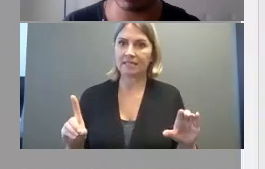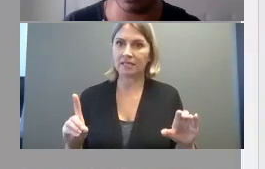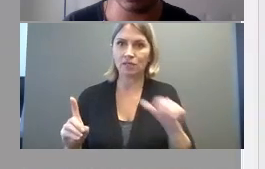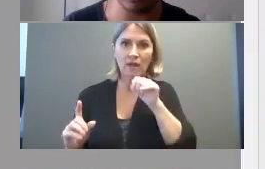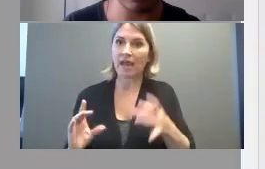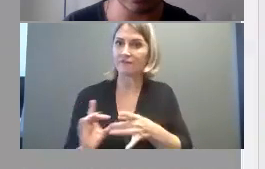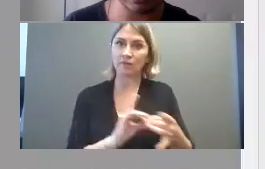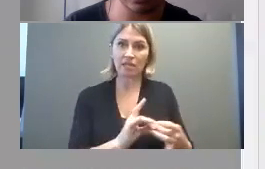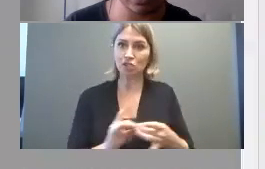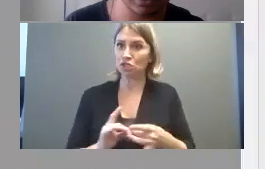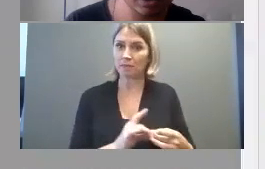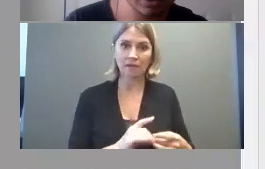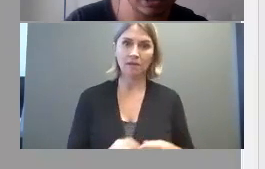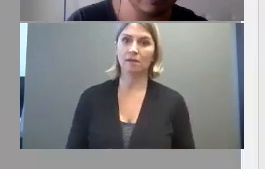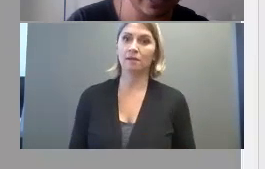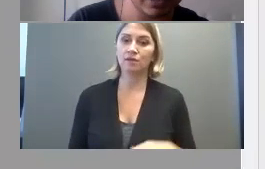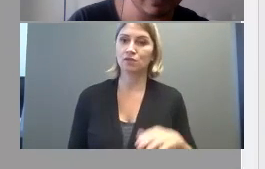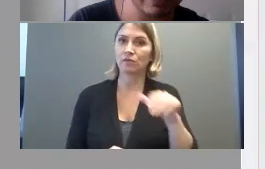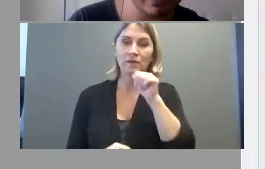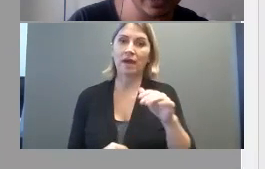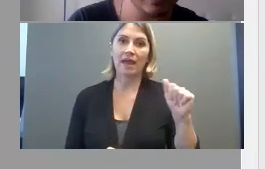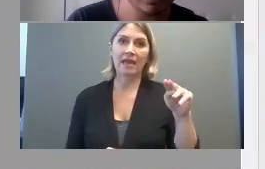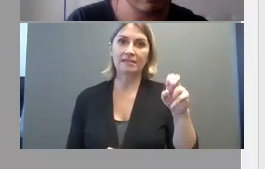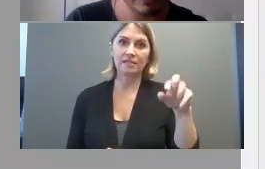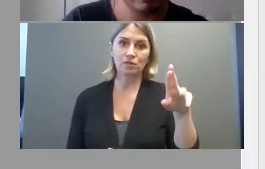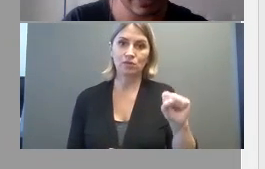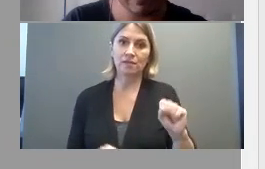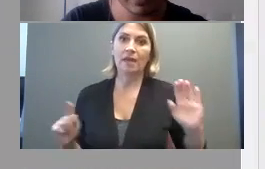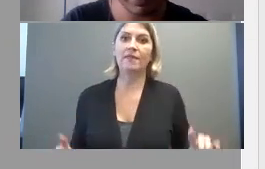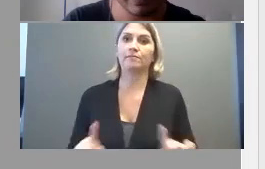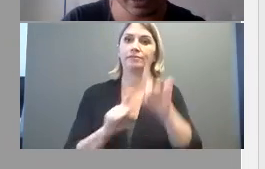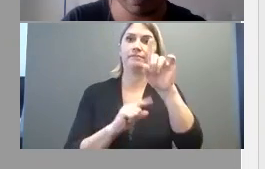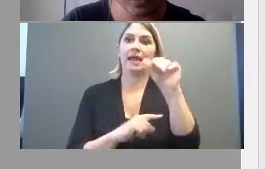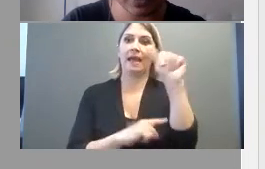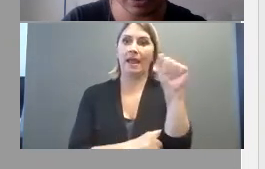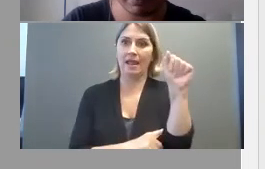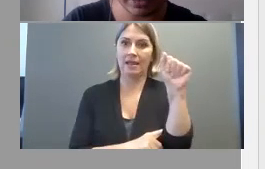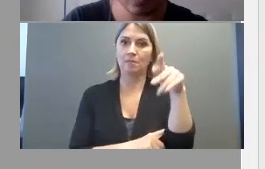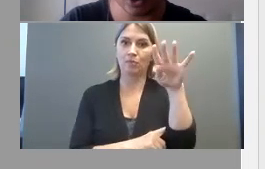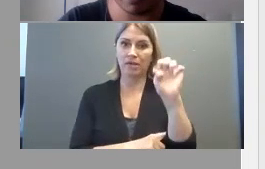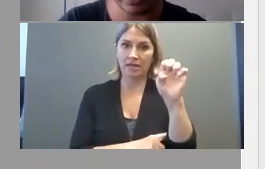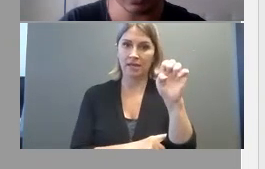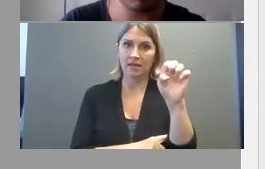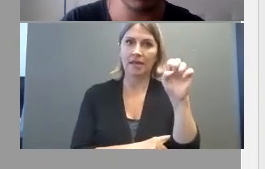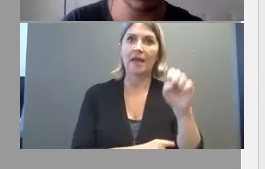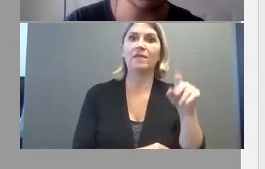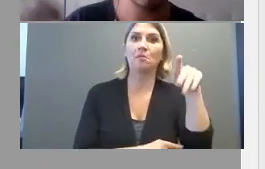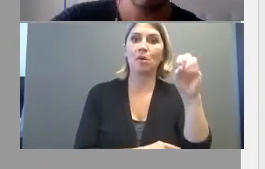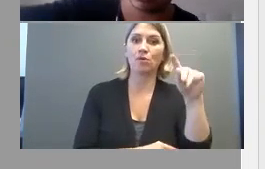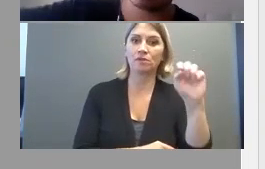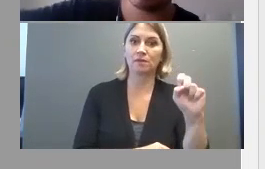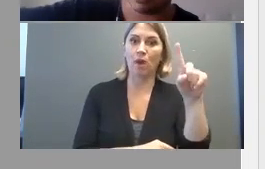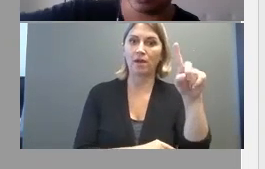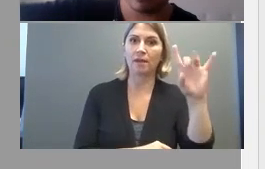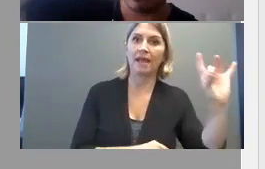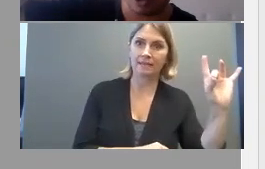for parent or ancestors. Now, finally, we have A, where we have the pre-visit and post-visit number as 1,8, because